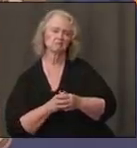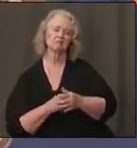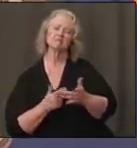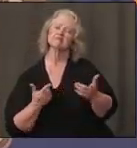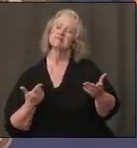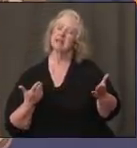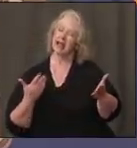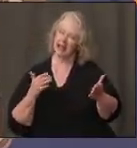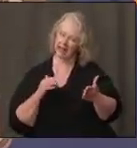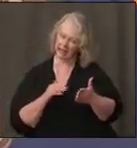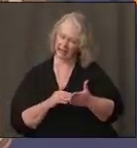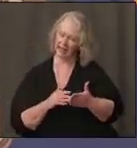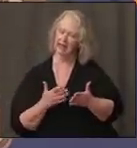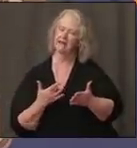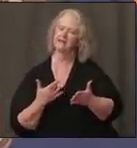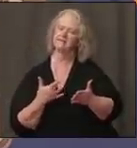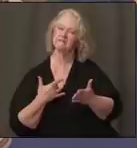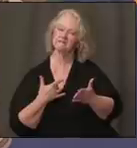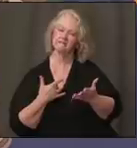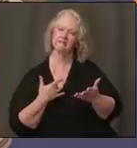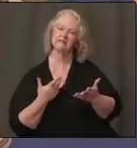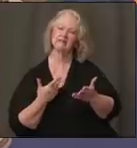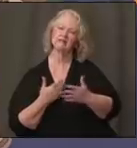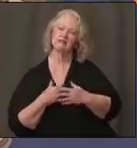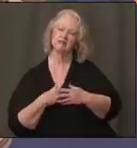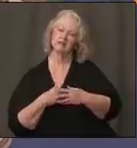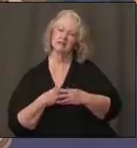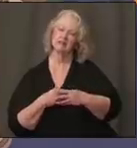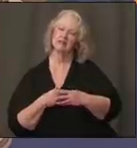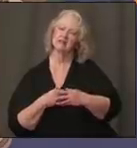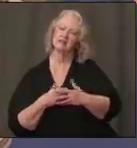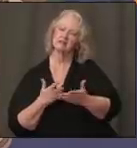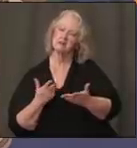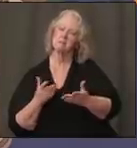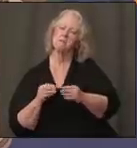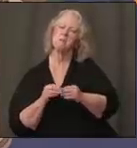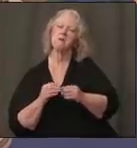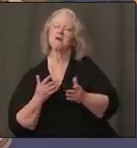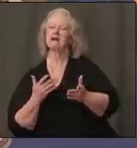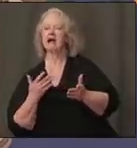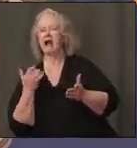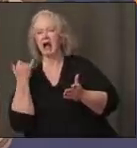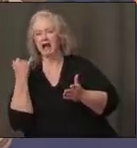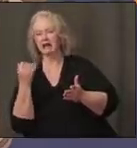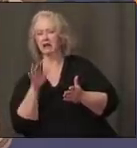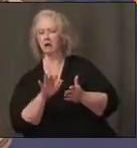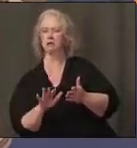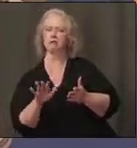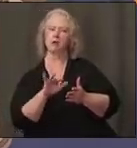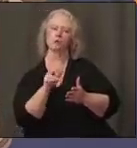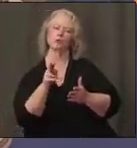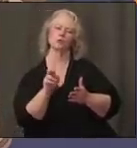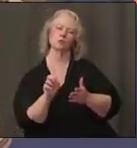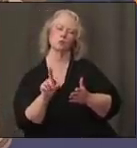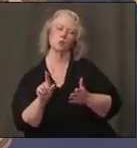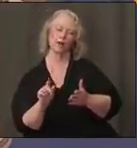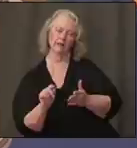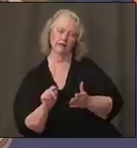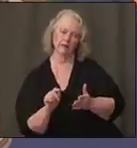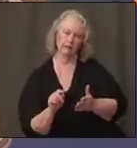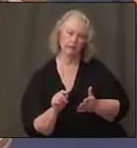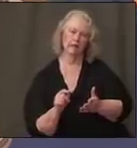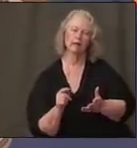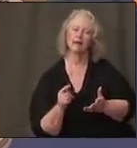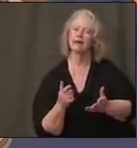I would think they'd be, we'd give a clear indication in and around the June 20. And obviously you do these on